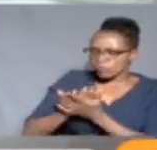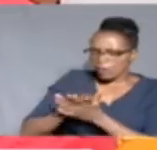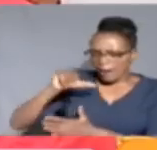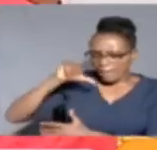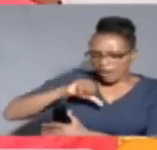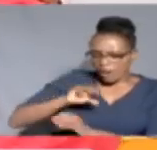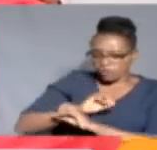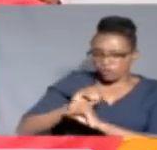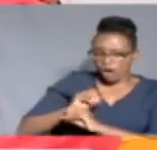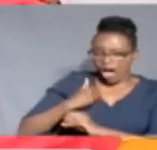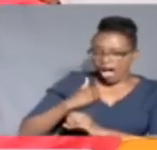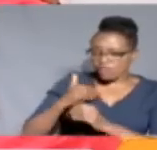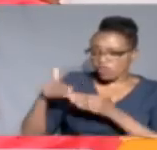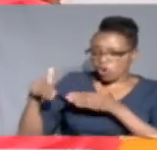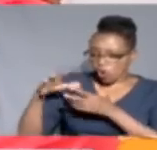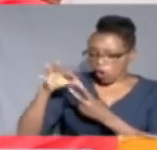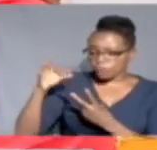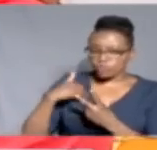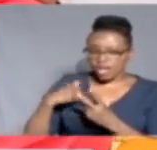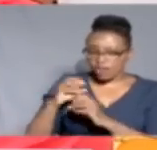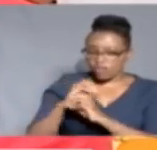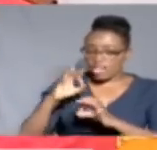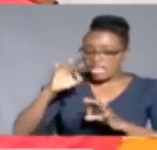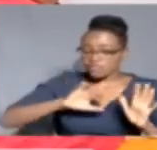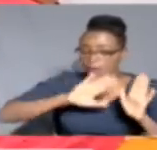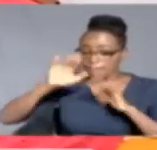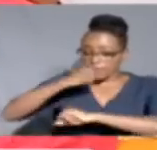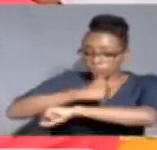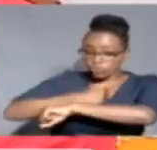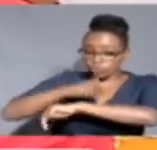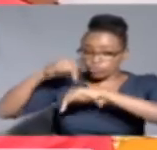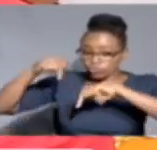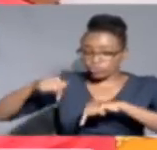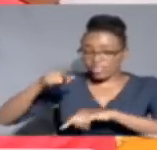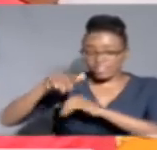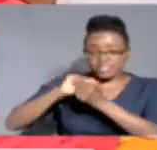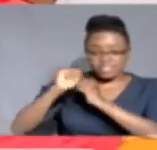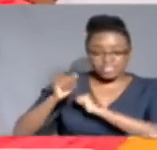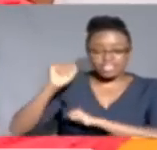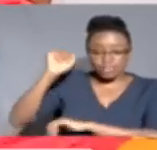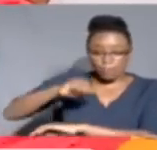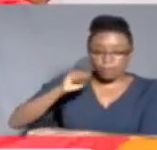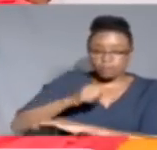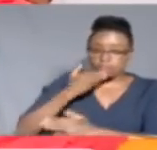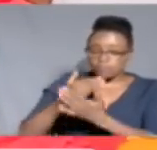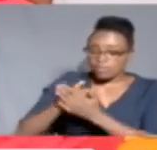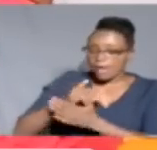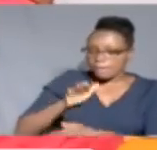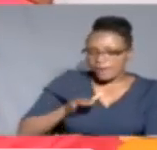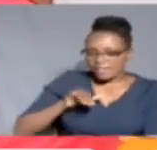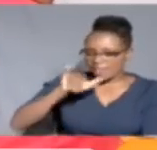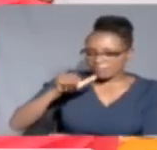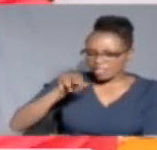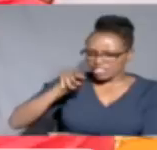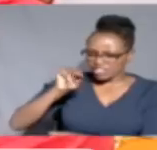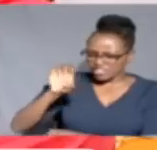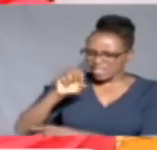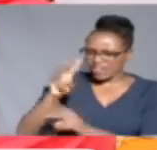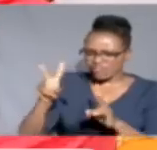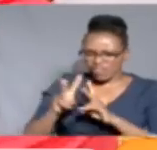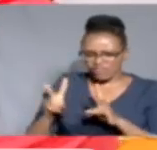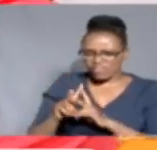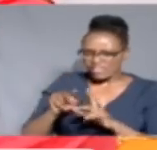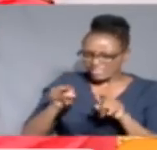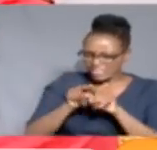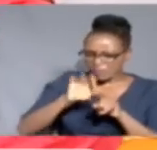because I had no option. If I could go back to school today, that would change. Mm-hmm. And that's why I thank Madam Jane. I mean, she's been very vocal as